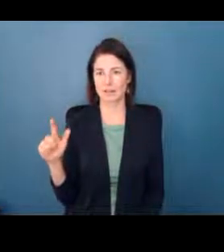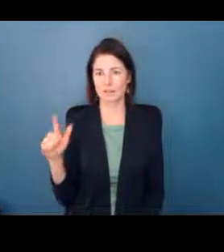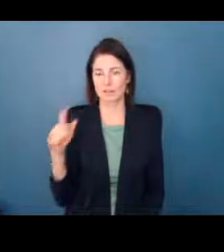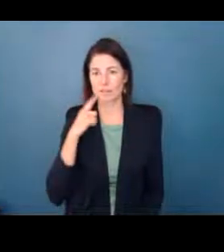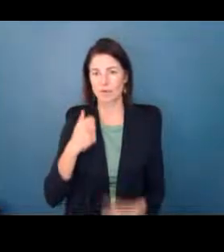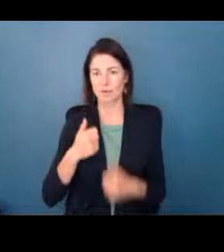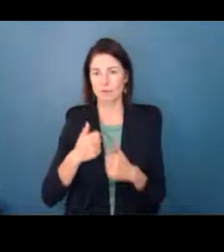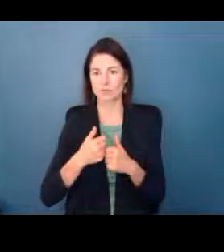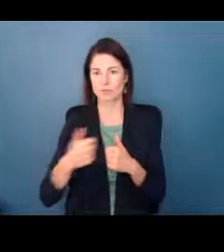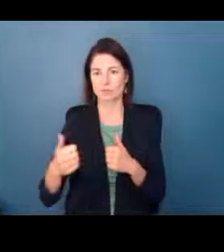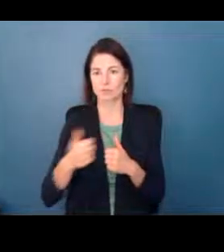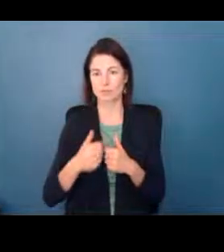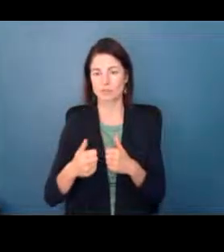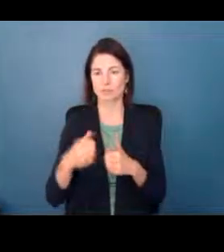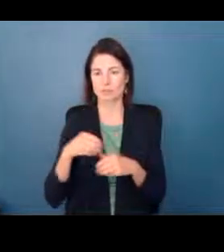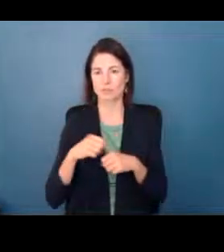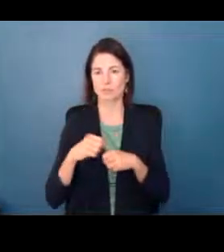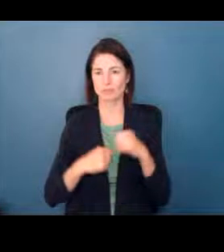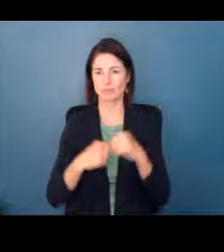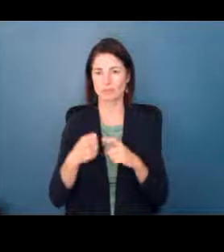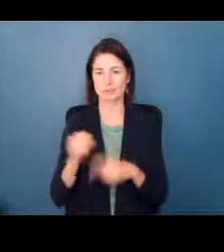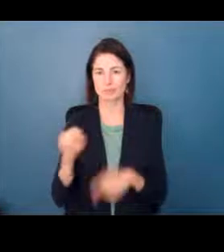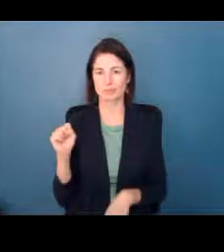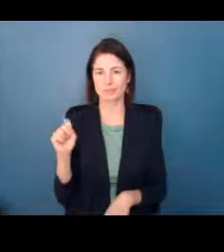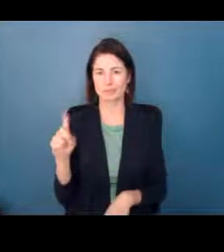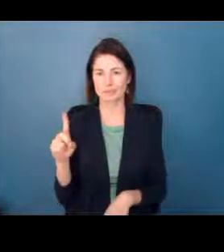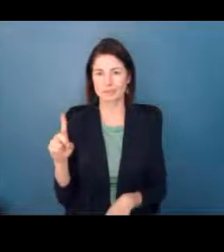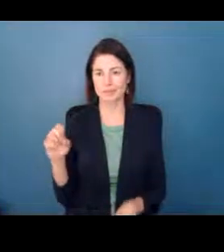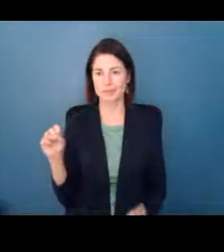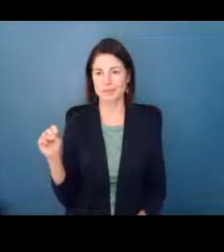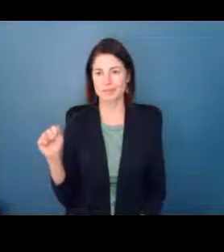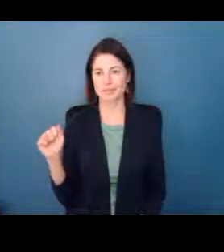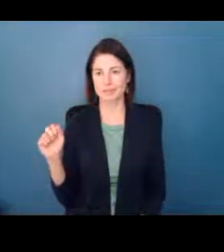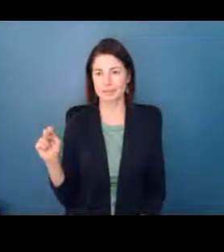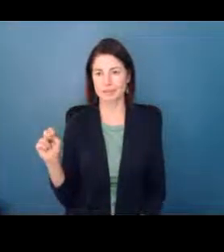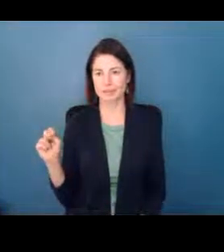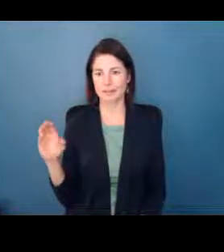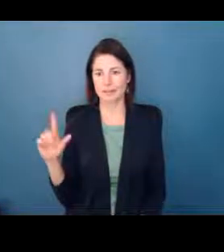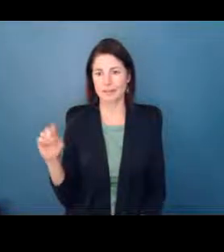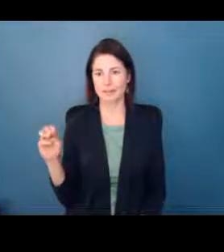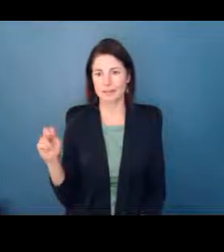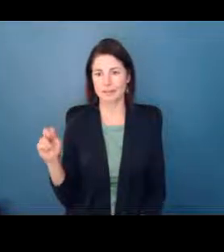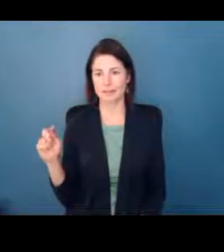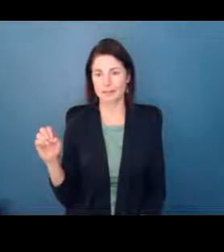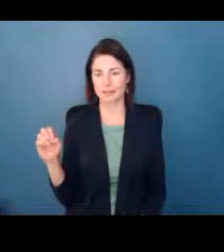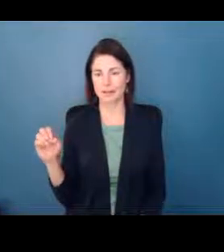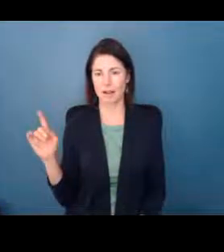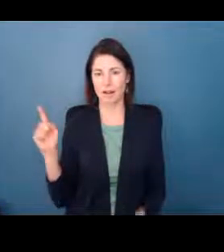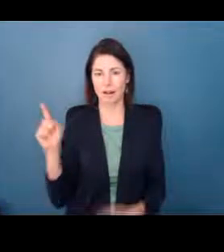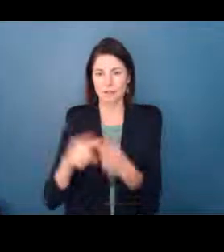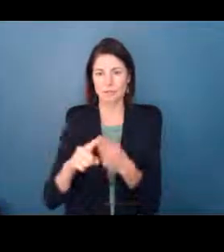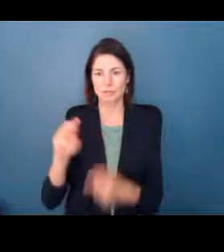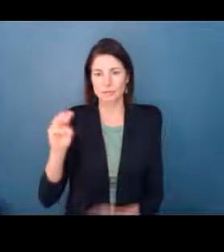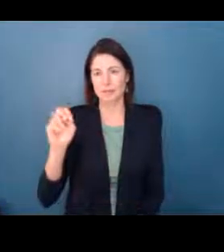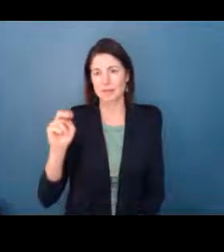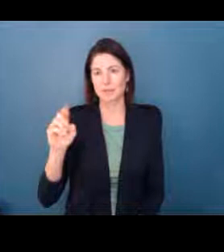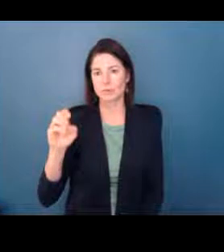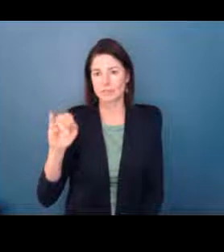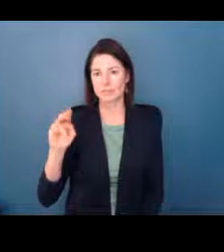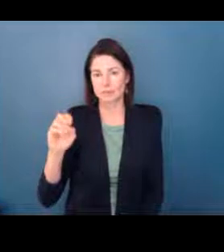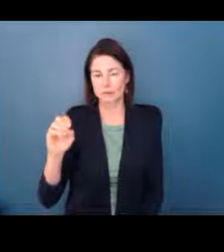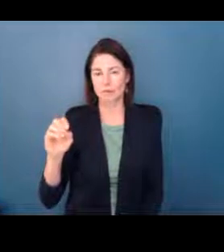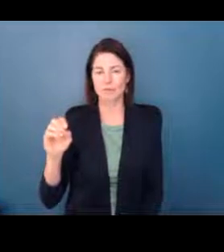infrastructure from San Diego and San Clemente to Mendocino County and Humboldt County and Del Norte,